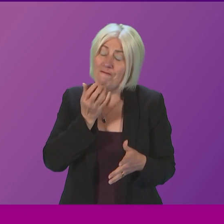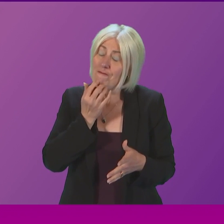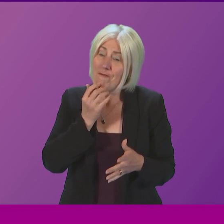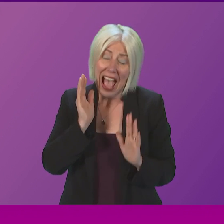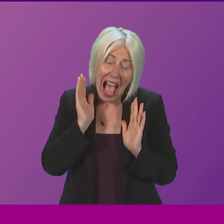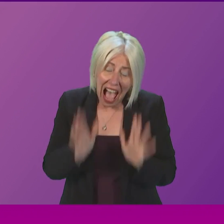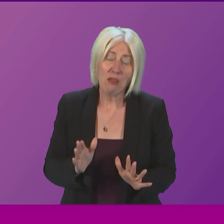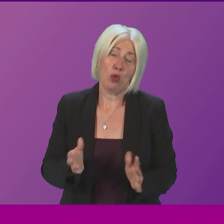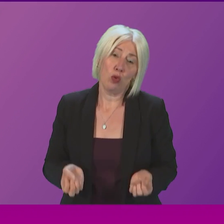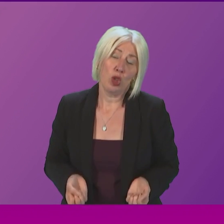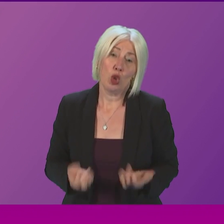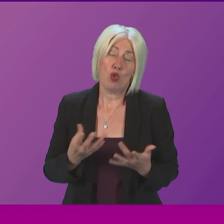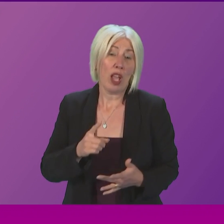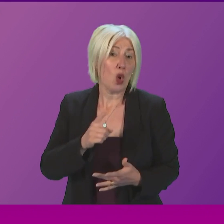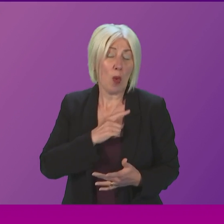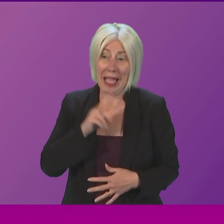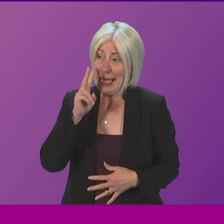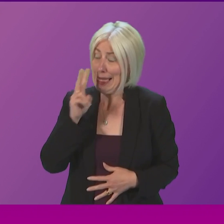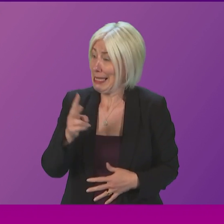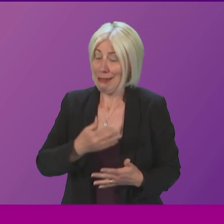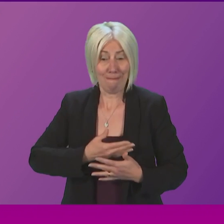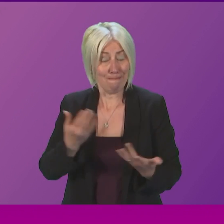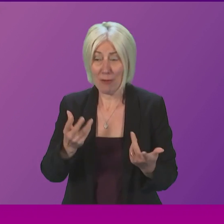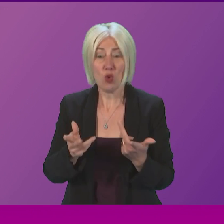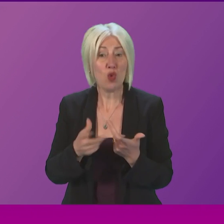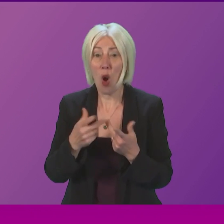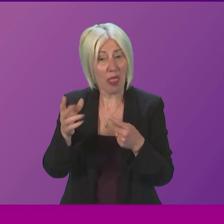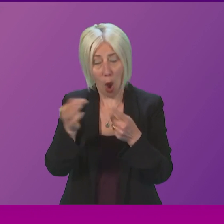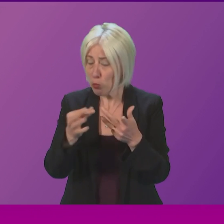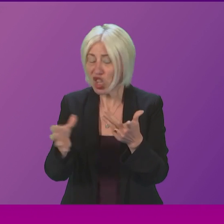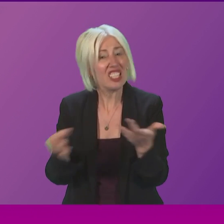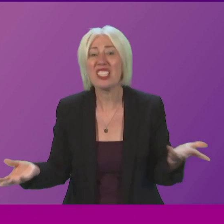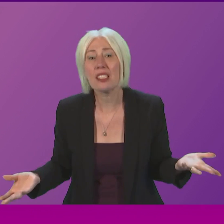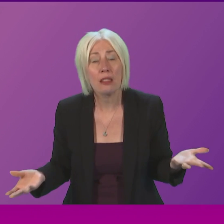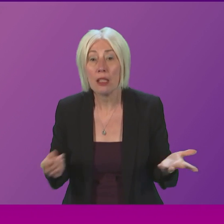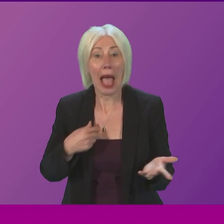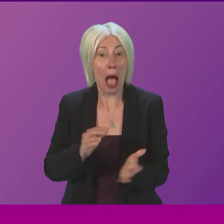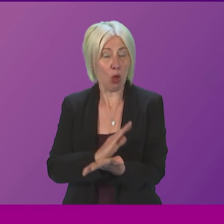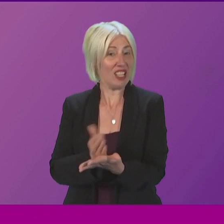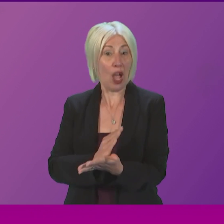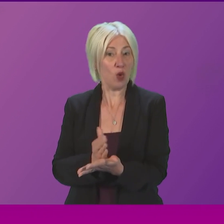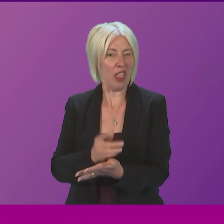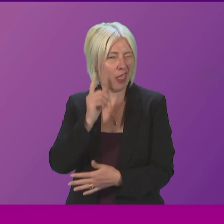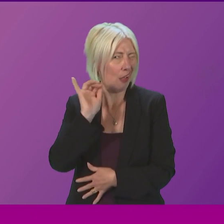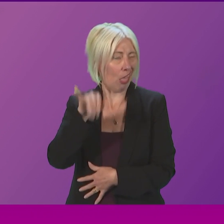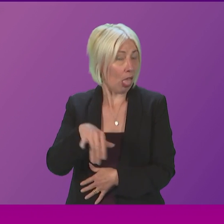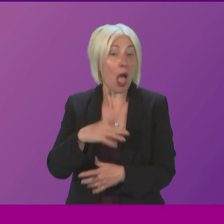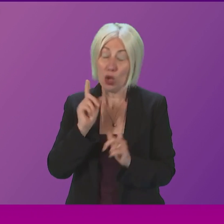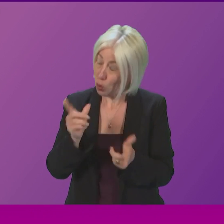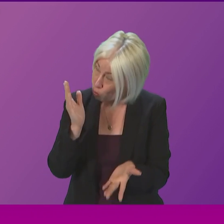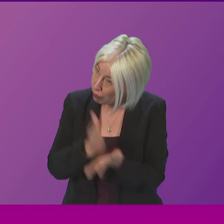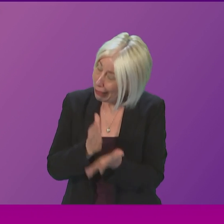taken industrial action because they see it as a last resort. I don't doubt that for a minute. I don't doubt it for a second. So it's so